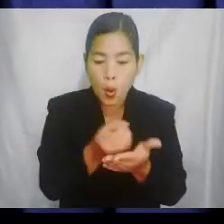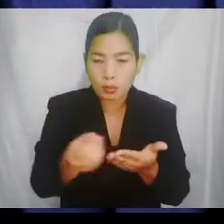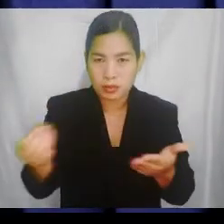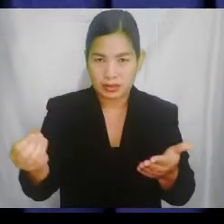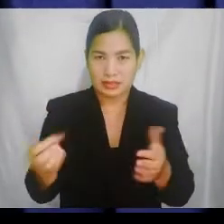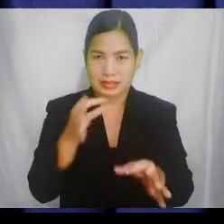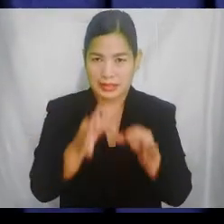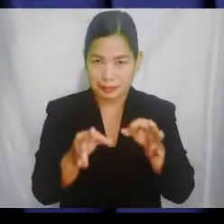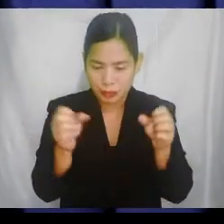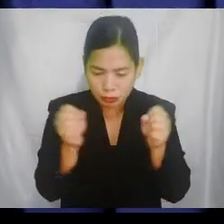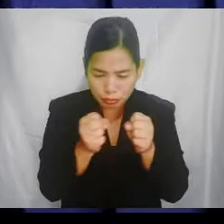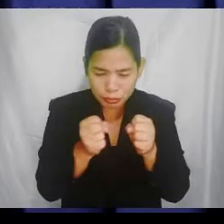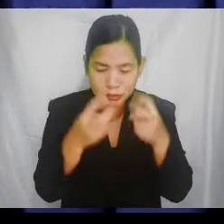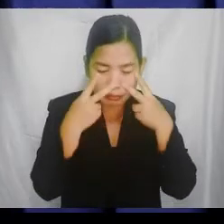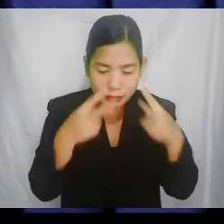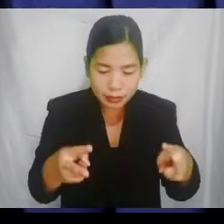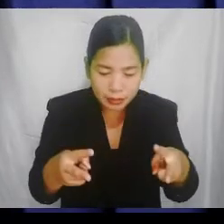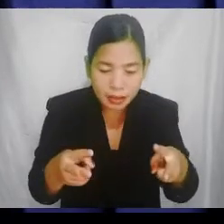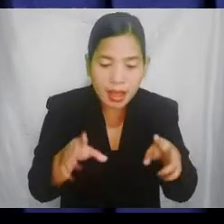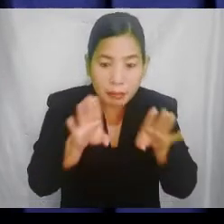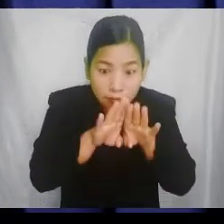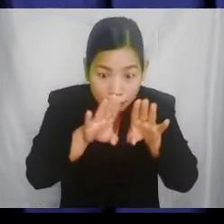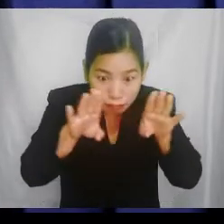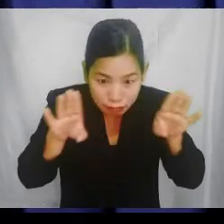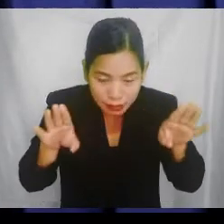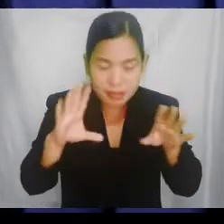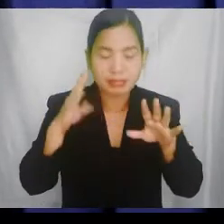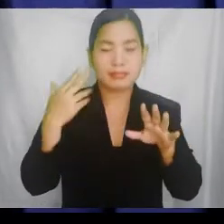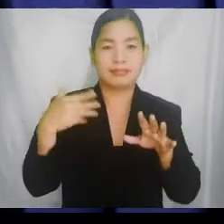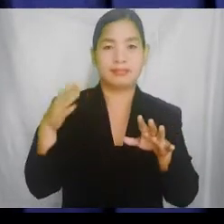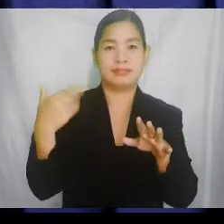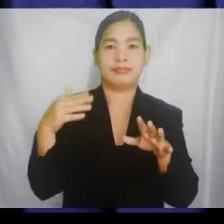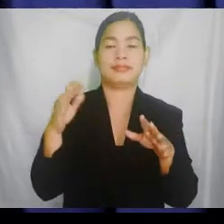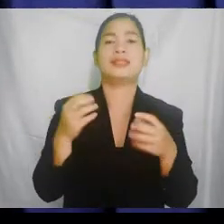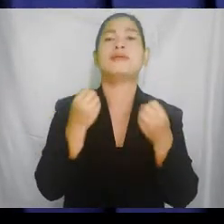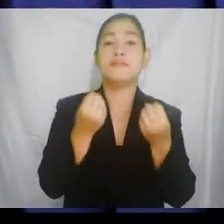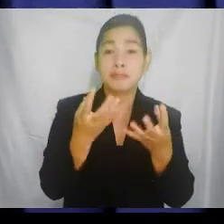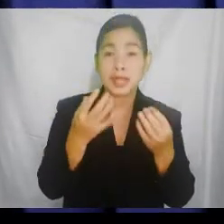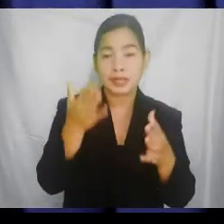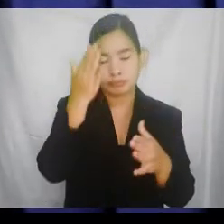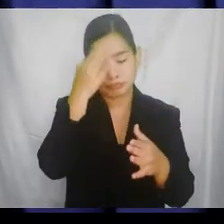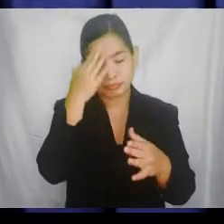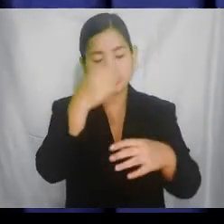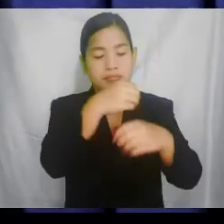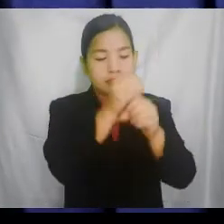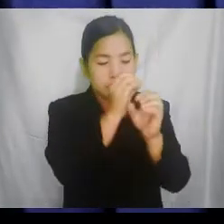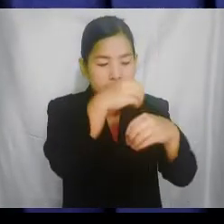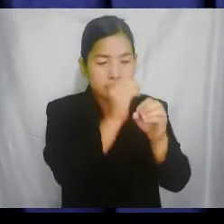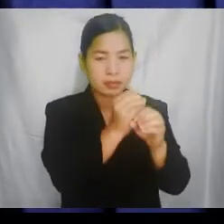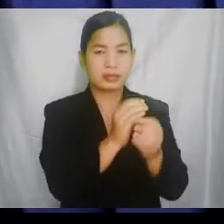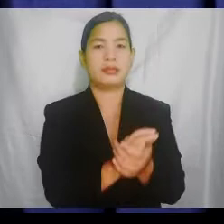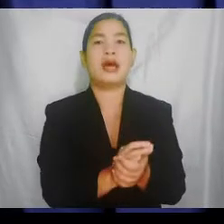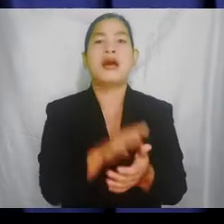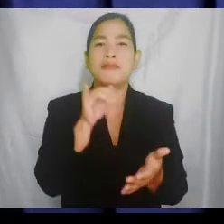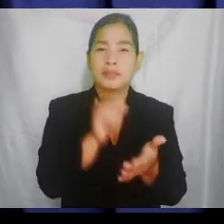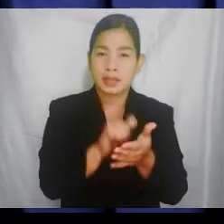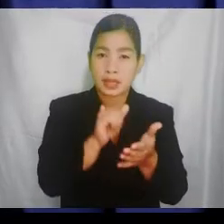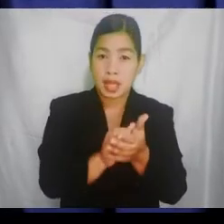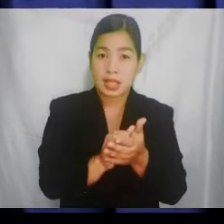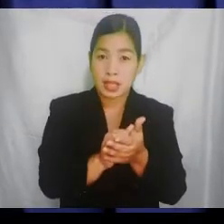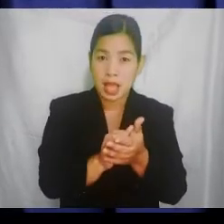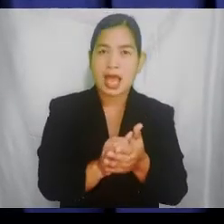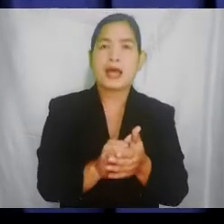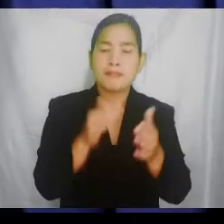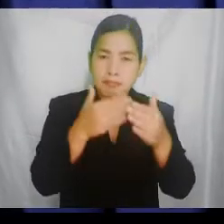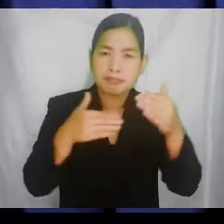its details clearly. Many consider the microscope as one of the advanced inventions in the field